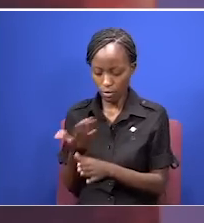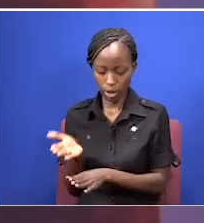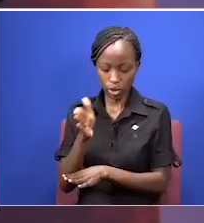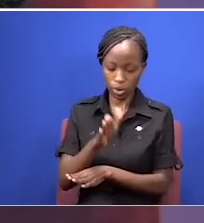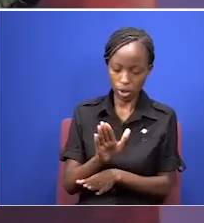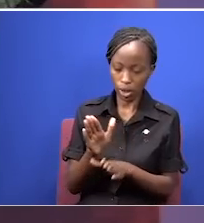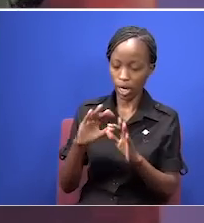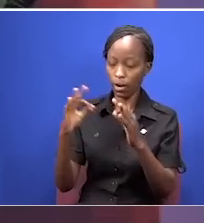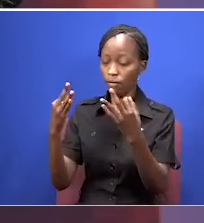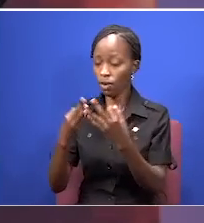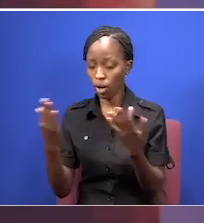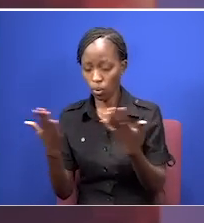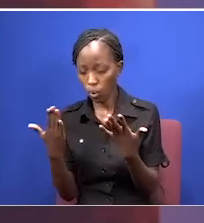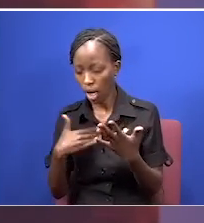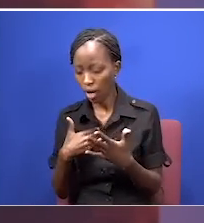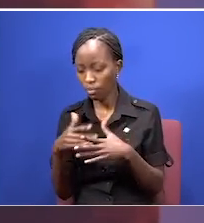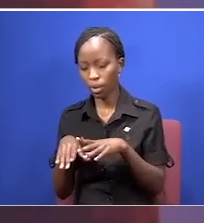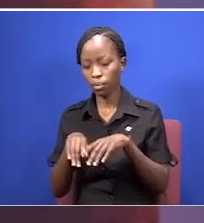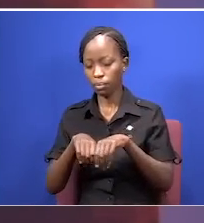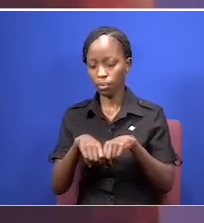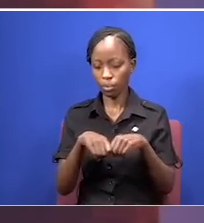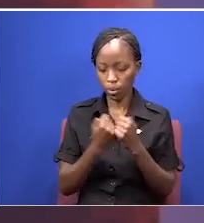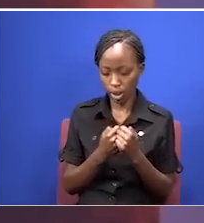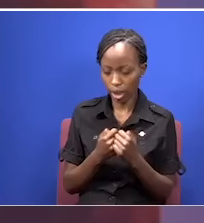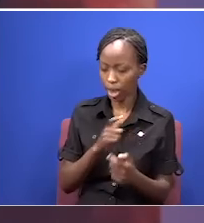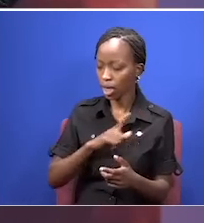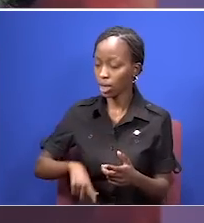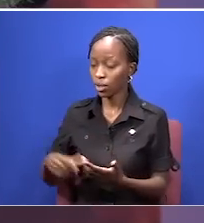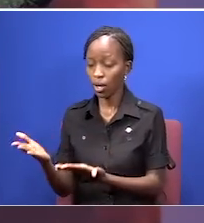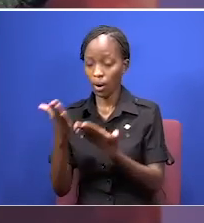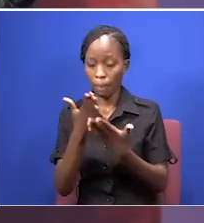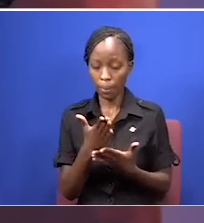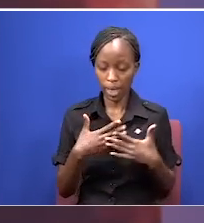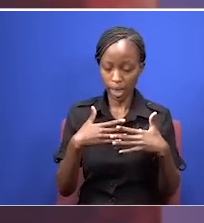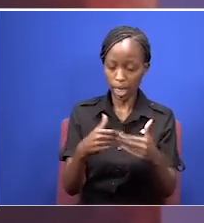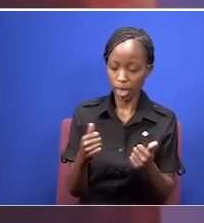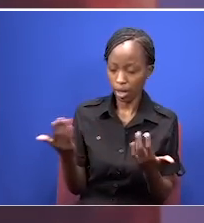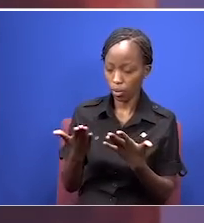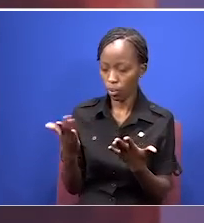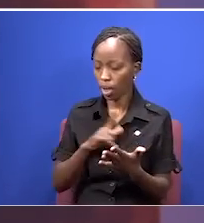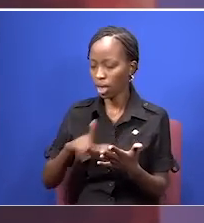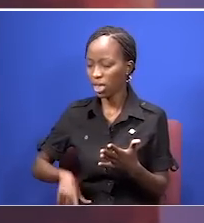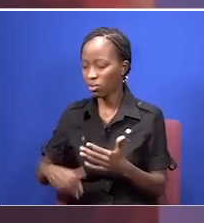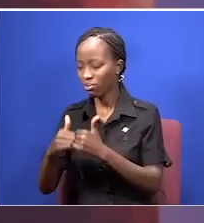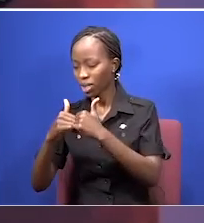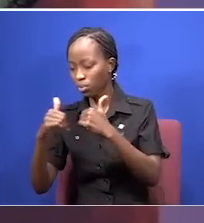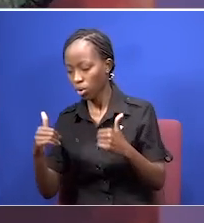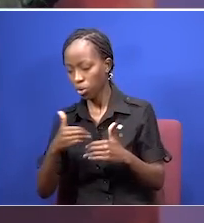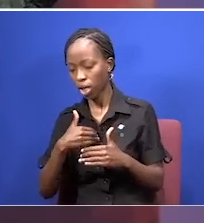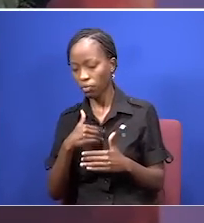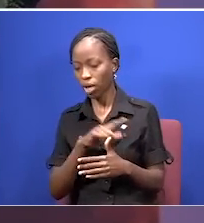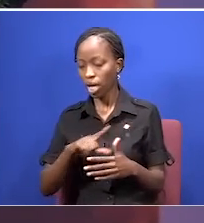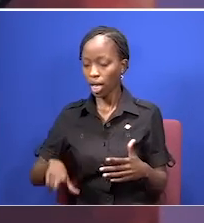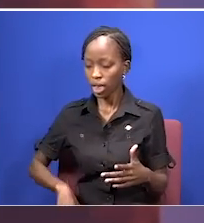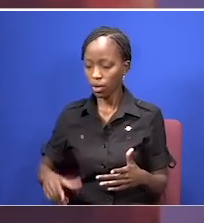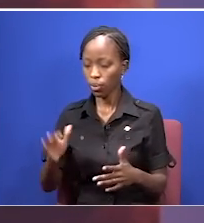family where there have been brokenness oh god lord may you bring healing where there have been separation jehovah lord